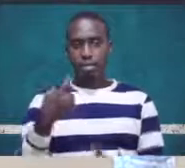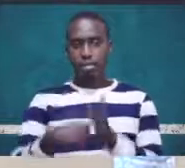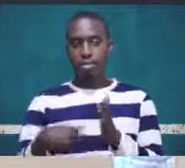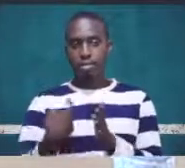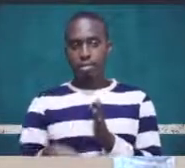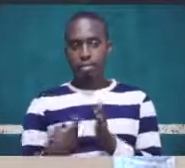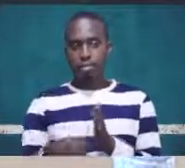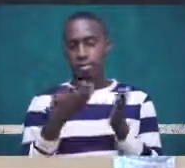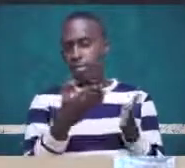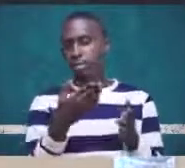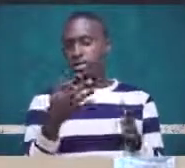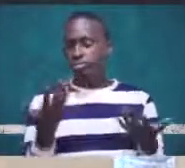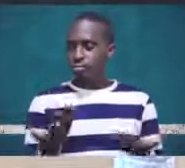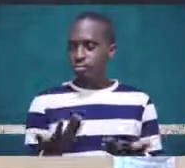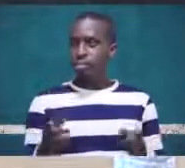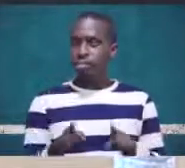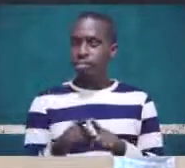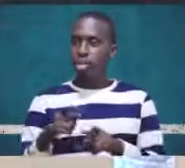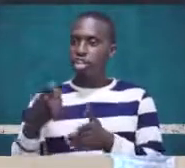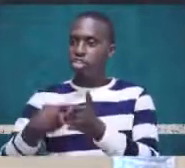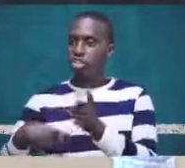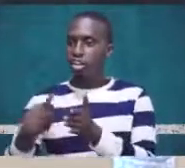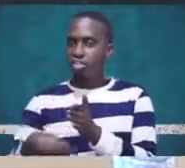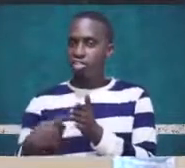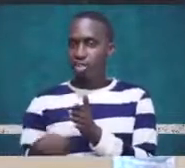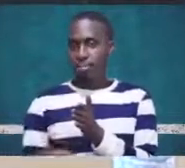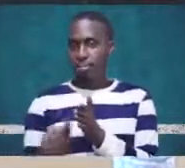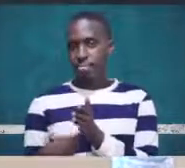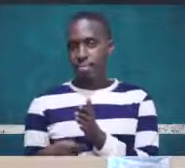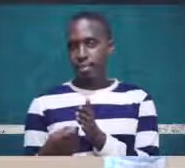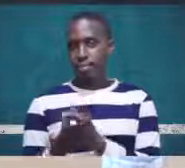What about this one? It's charged. This one is charged.